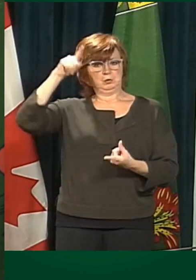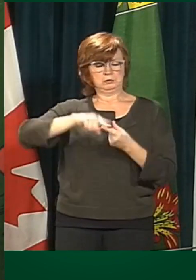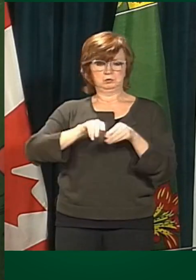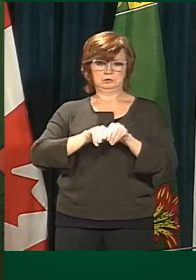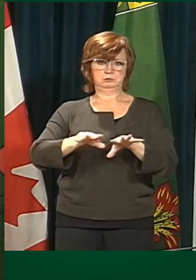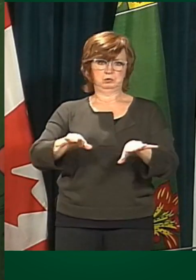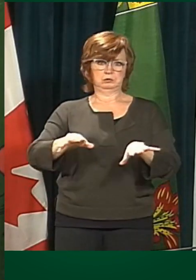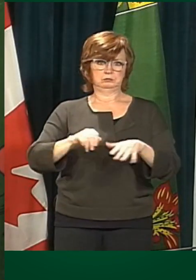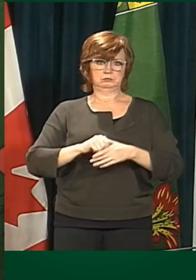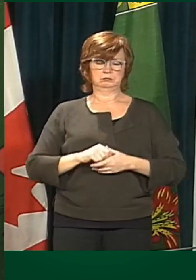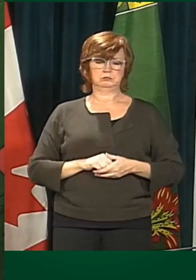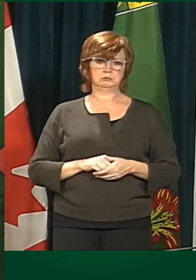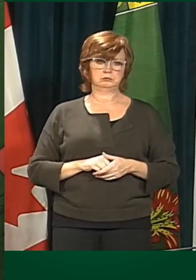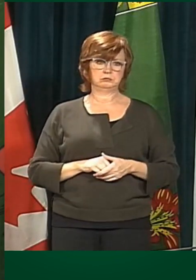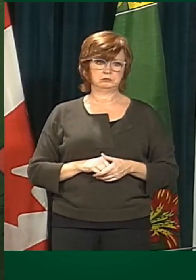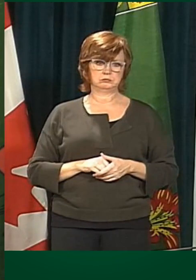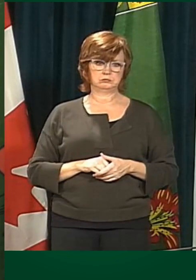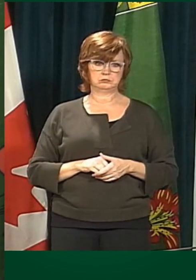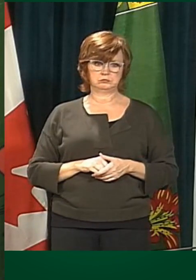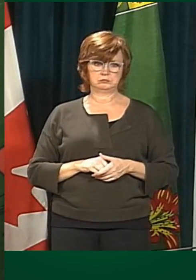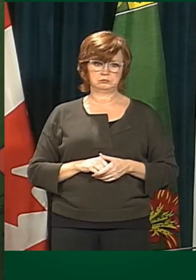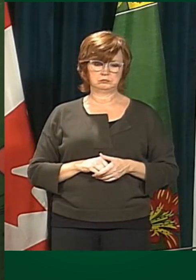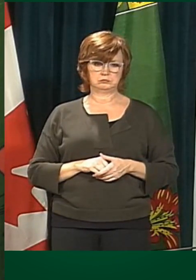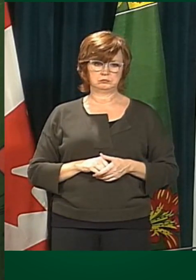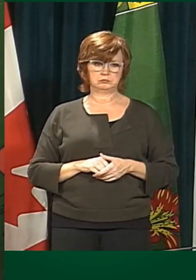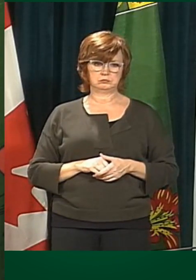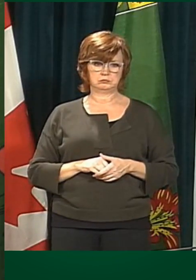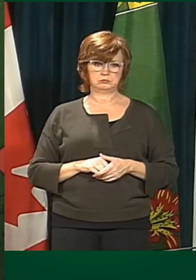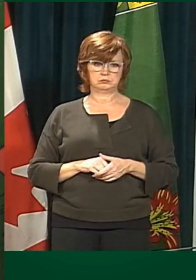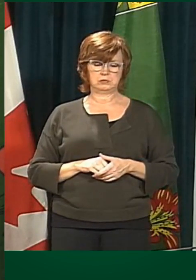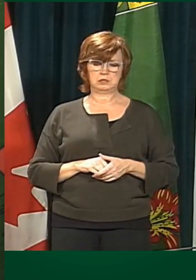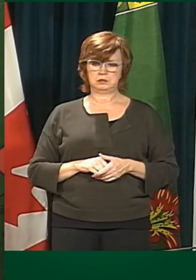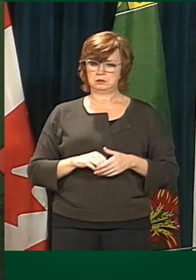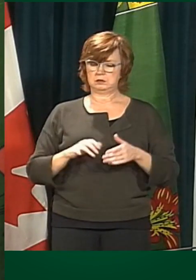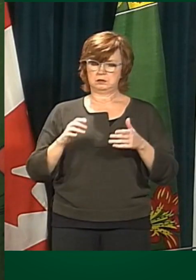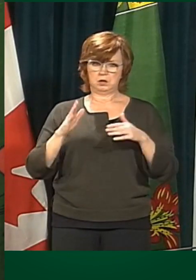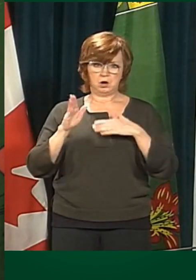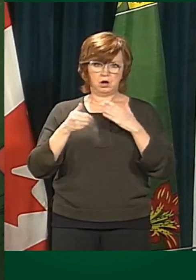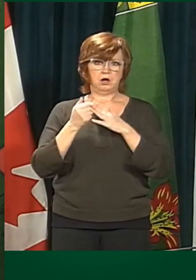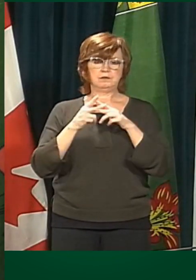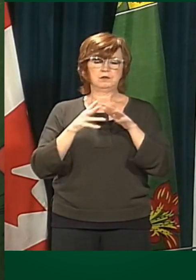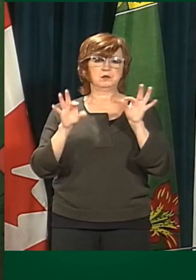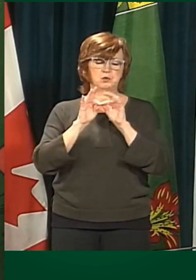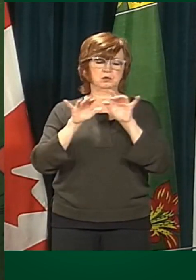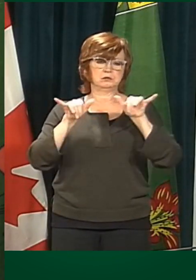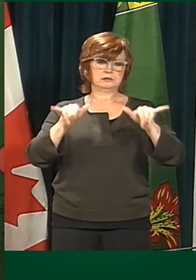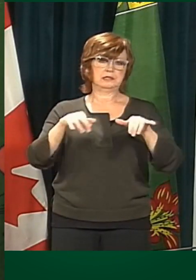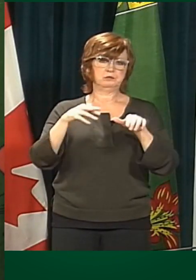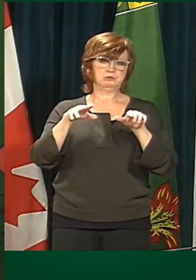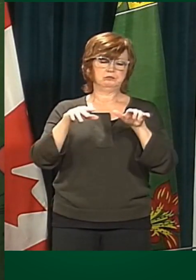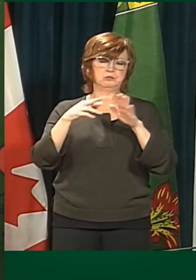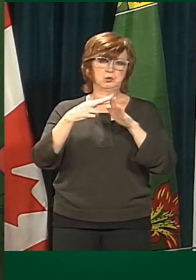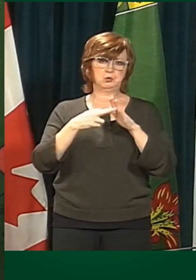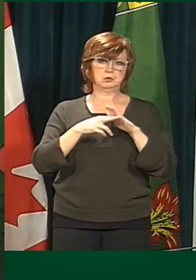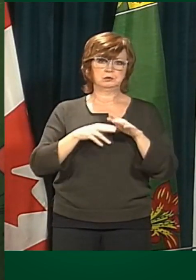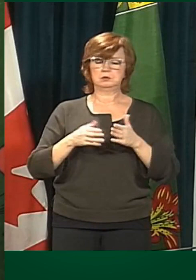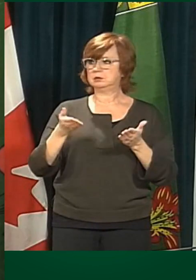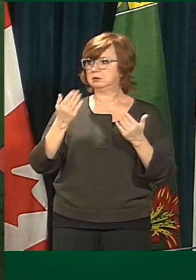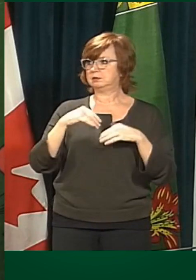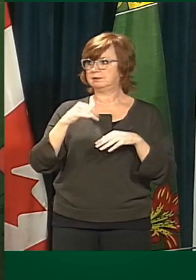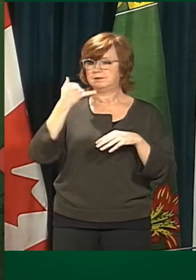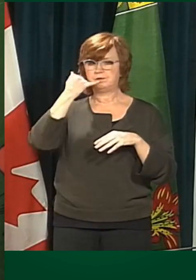you minimize further transmission. So I think all those steps are and remain important. We'll take our next question from the room.